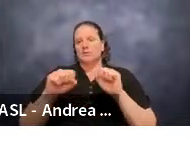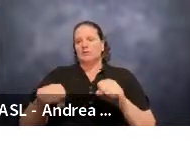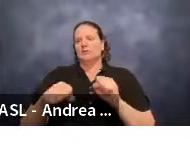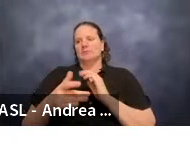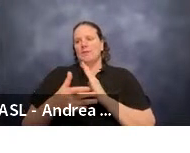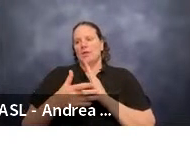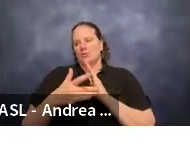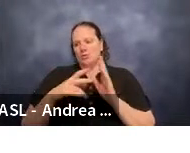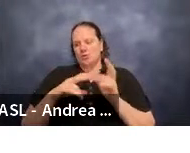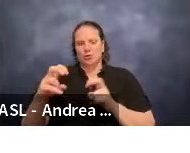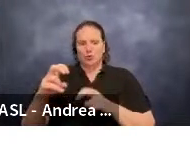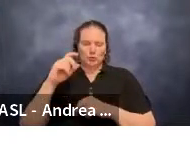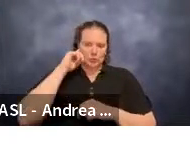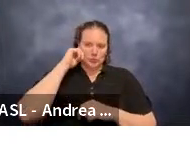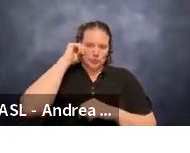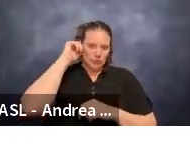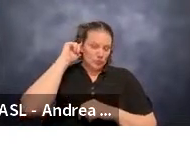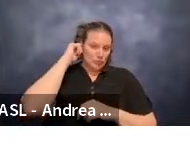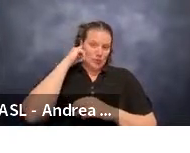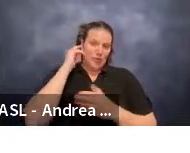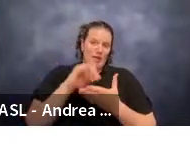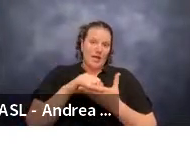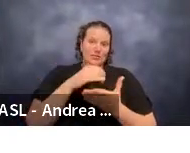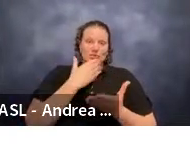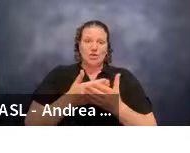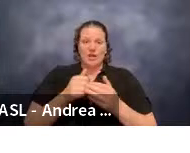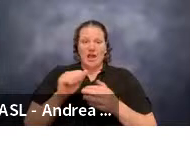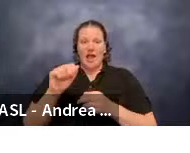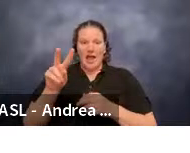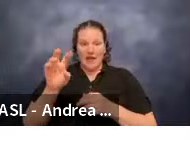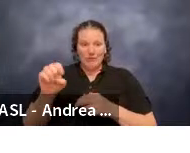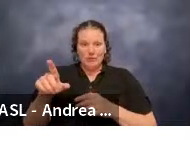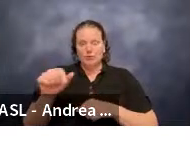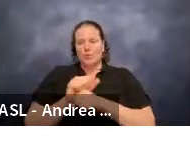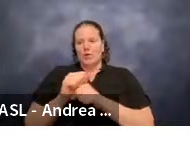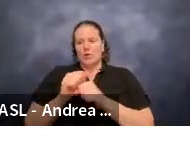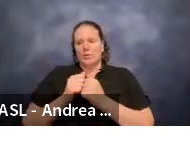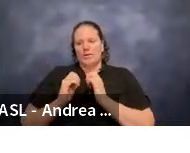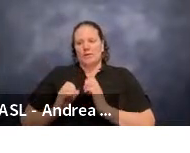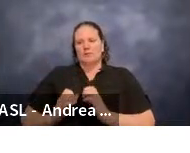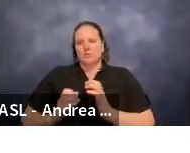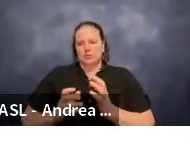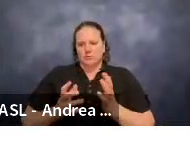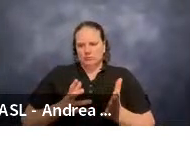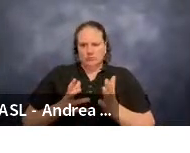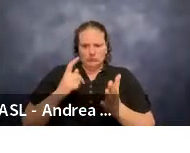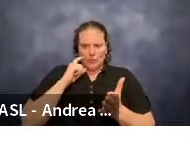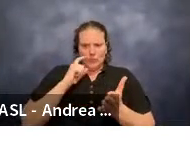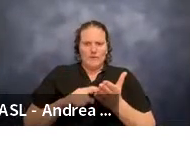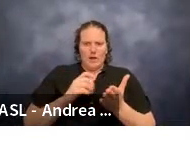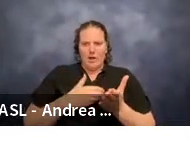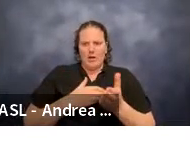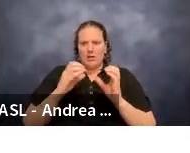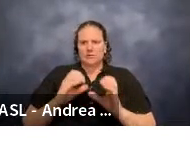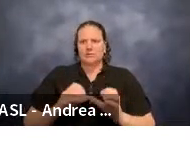issues. It's a good avenue for us to work with our customers and notify our customers.